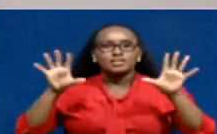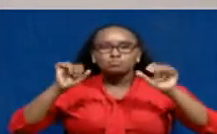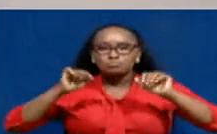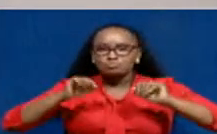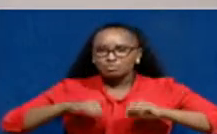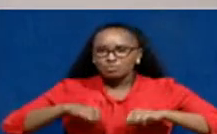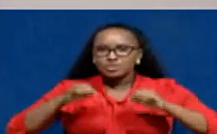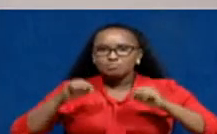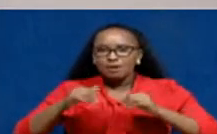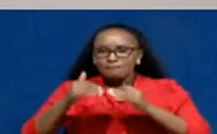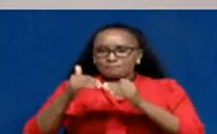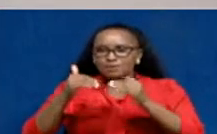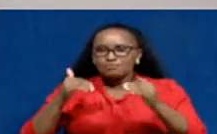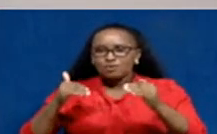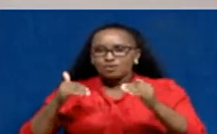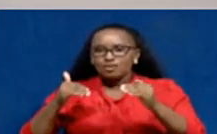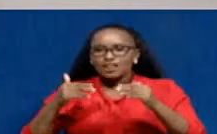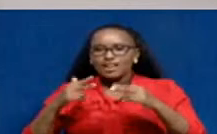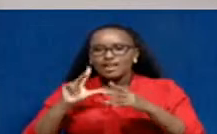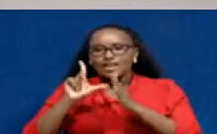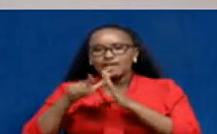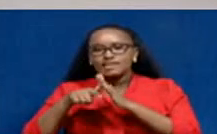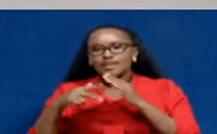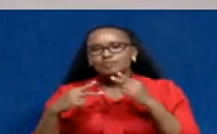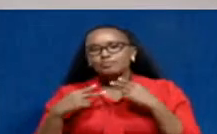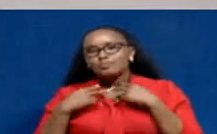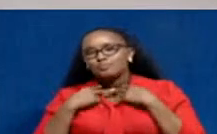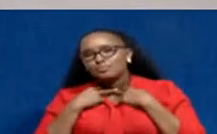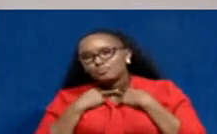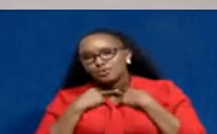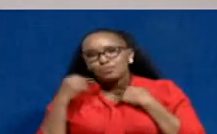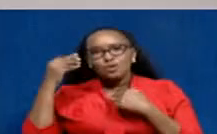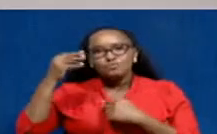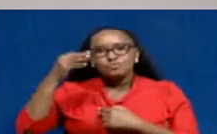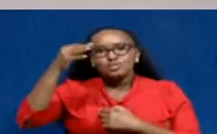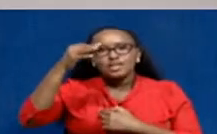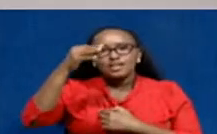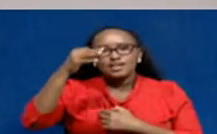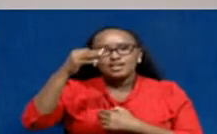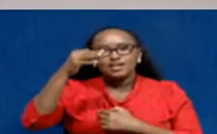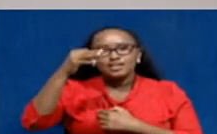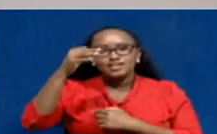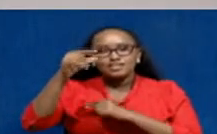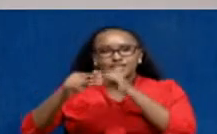possible before handing it on to future generations.